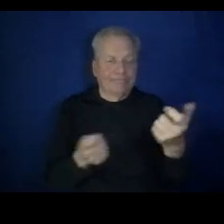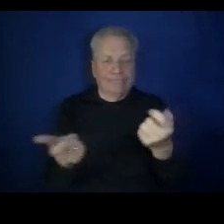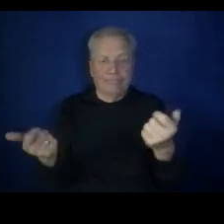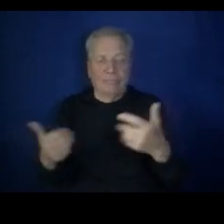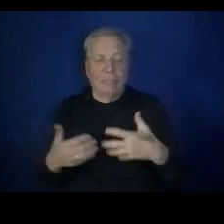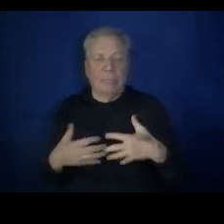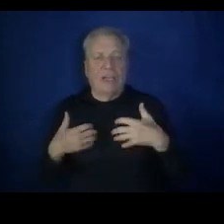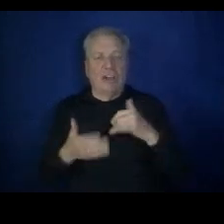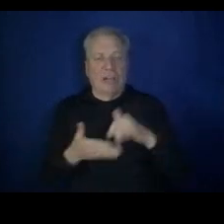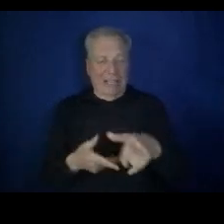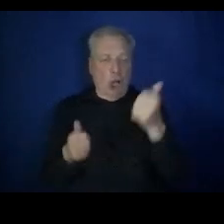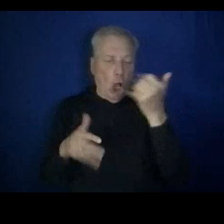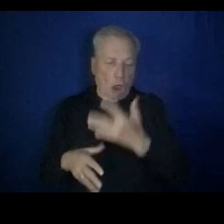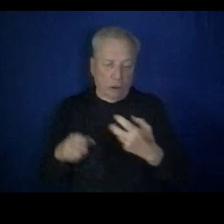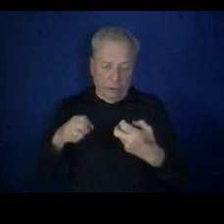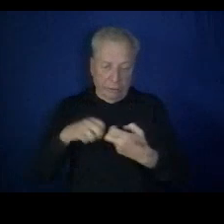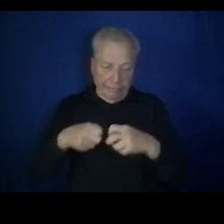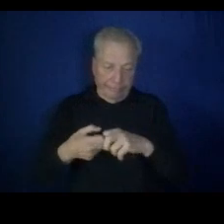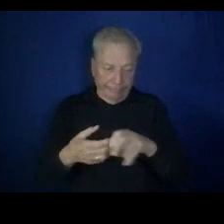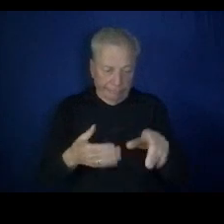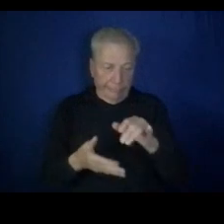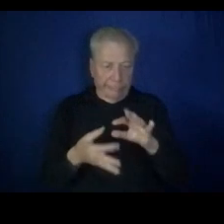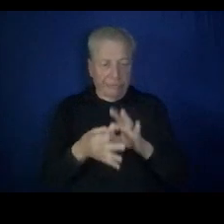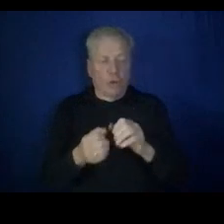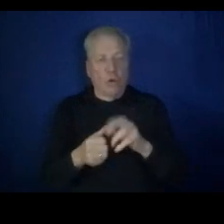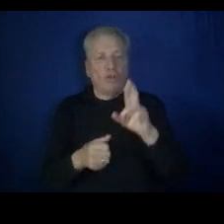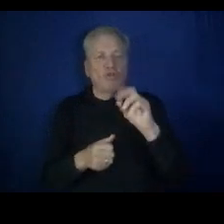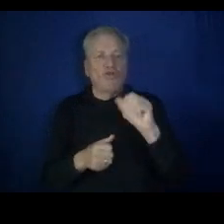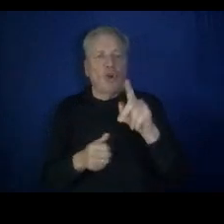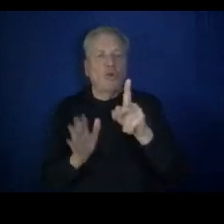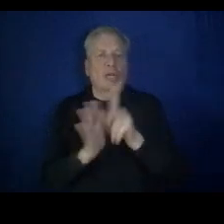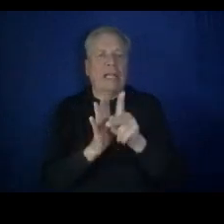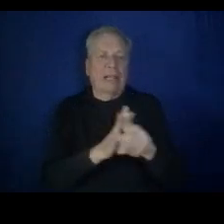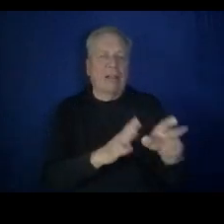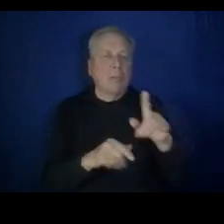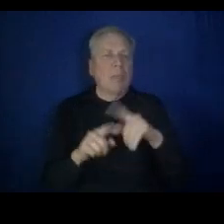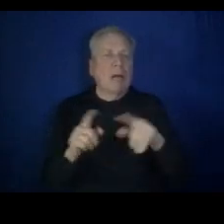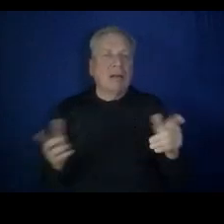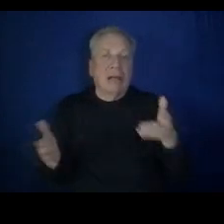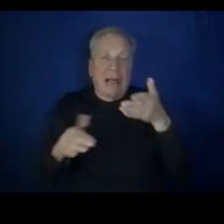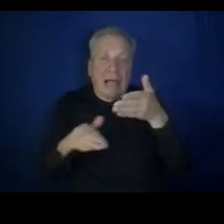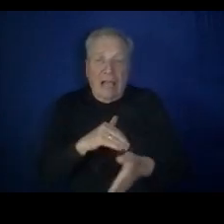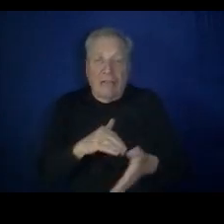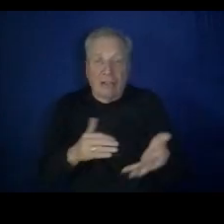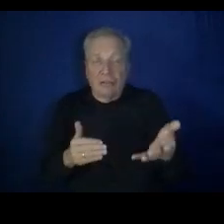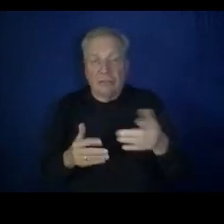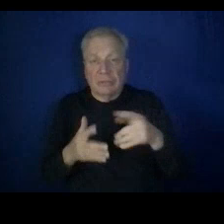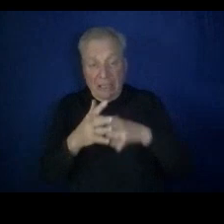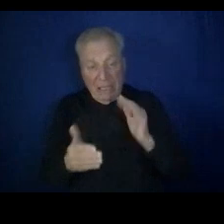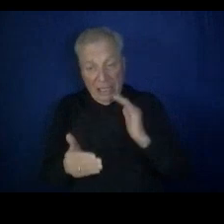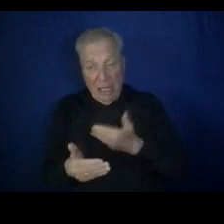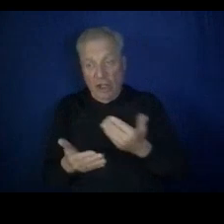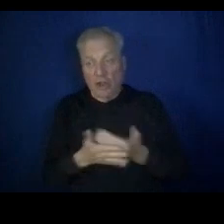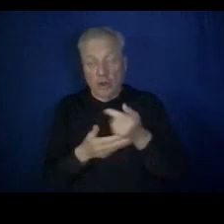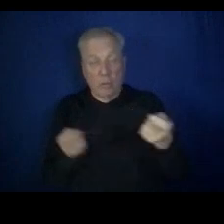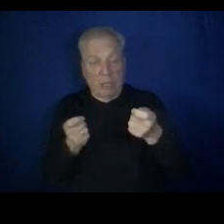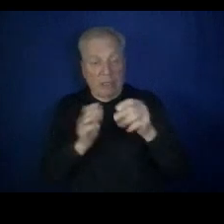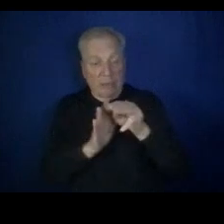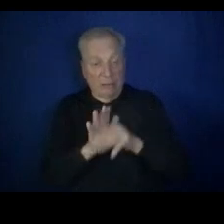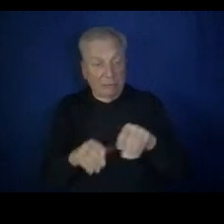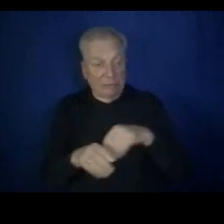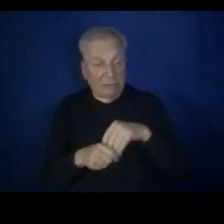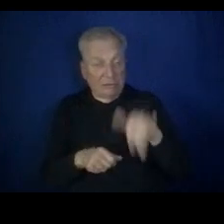causing conflicts. Few would be roadkill. But after implementing our new management plan in 1970,